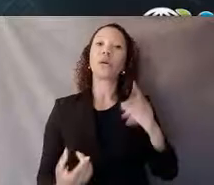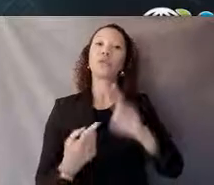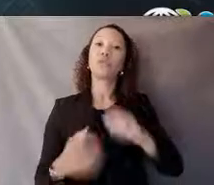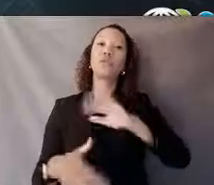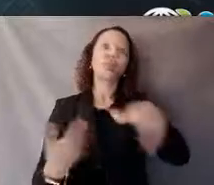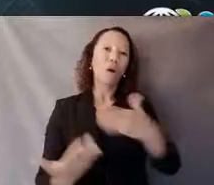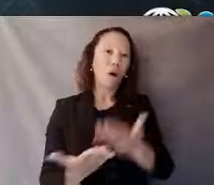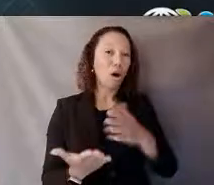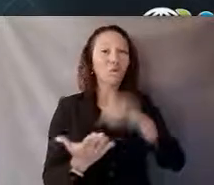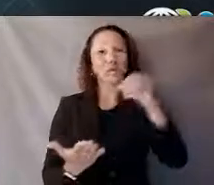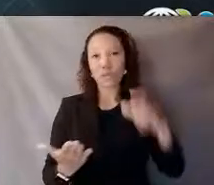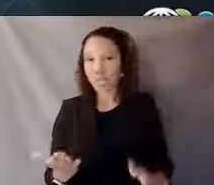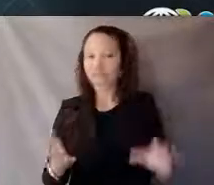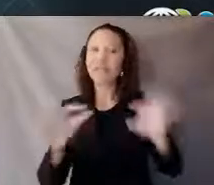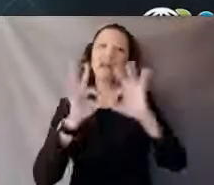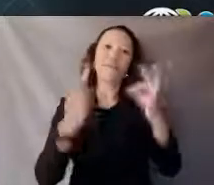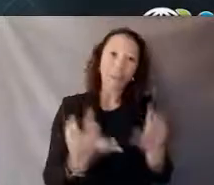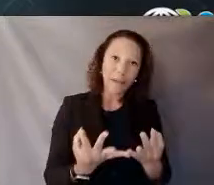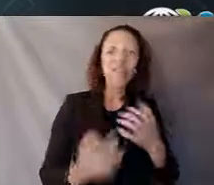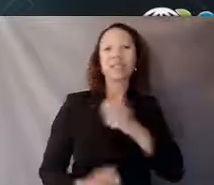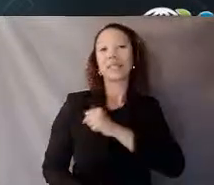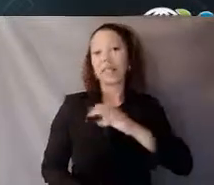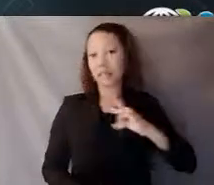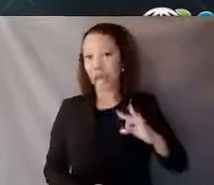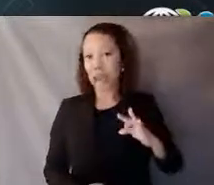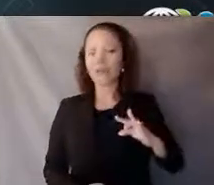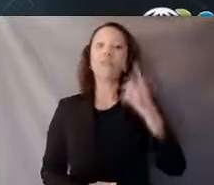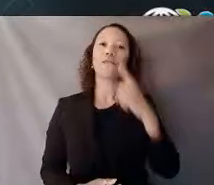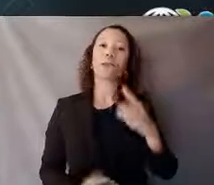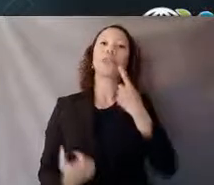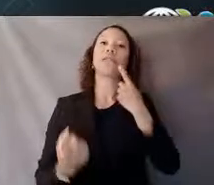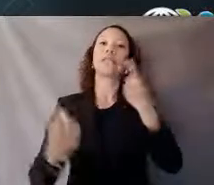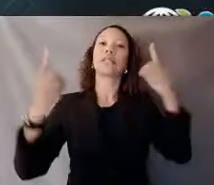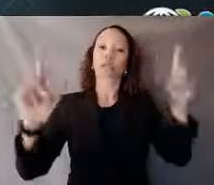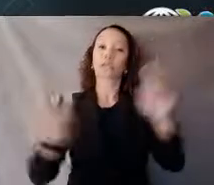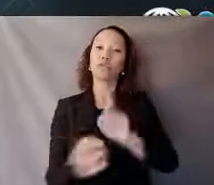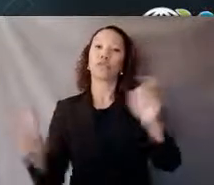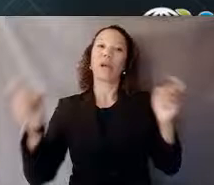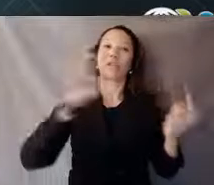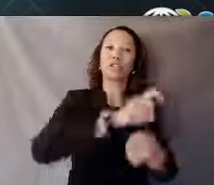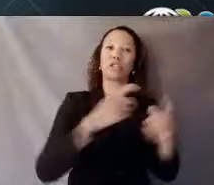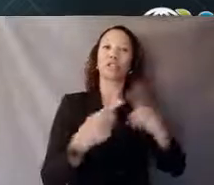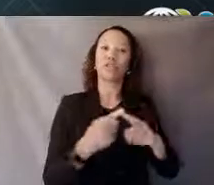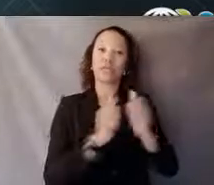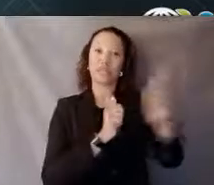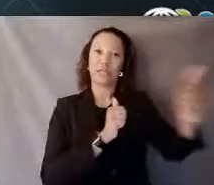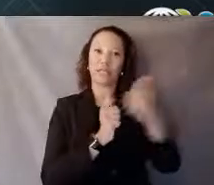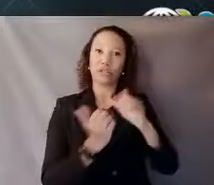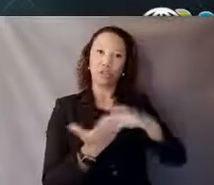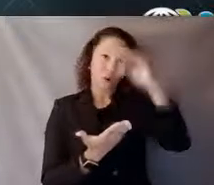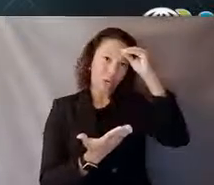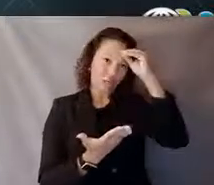all students, families, and staff for a highly successful transition to distance learning. As